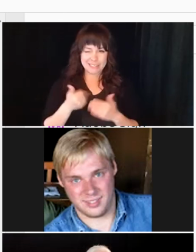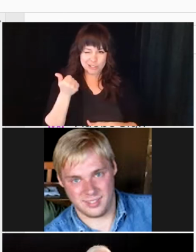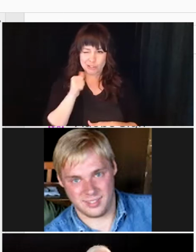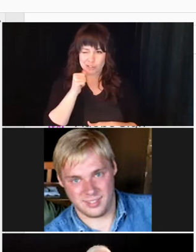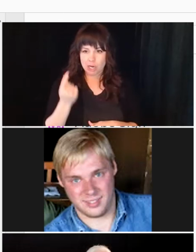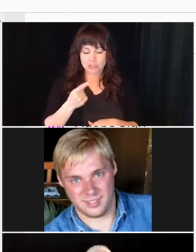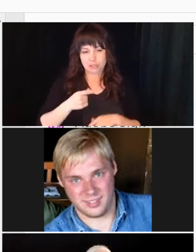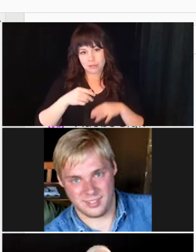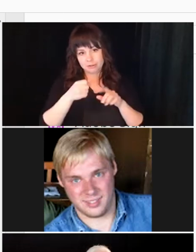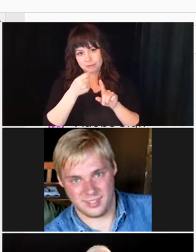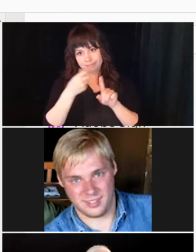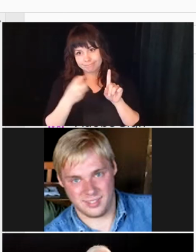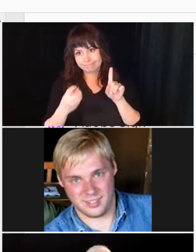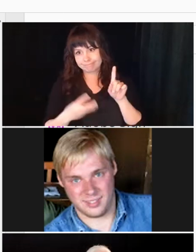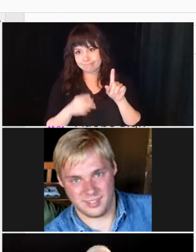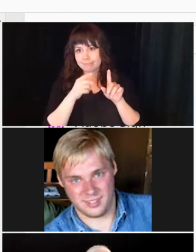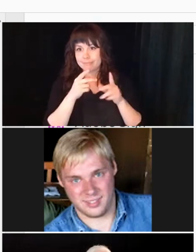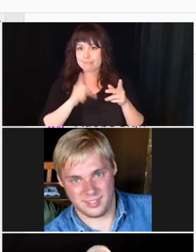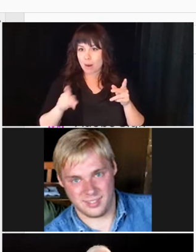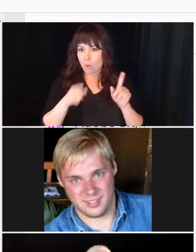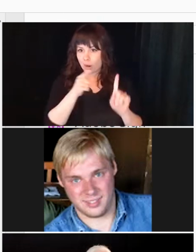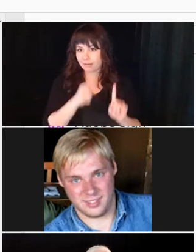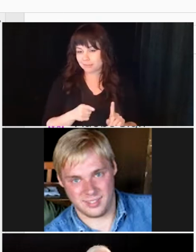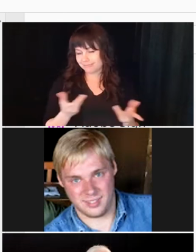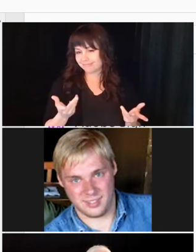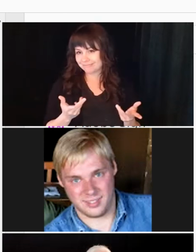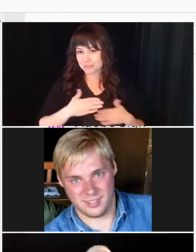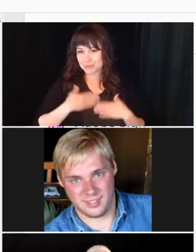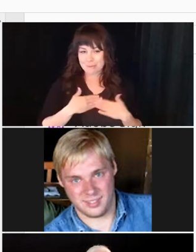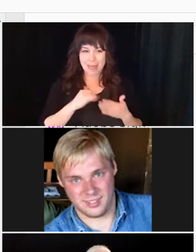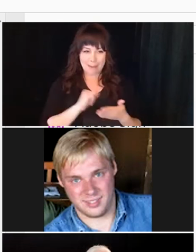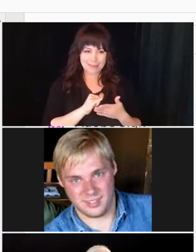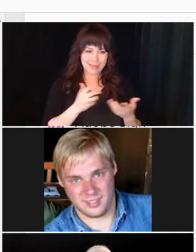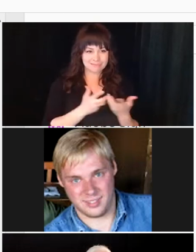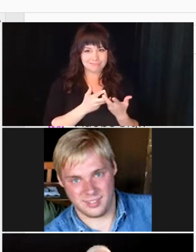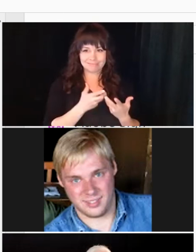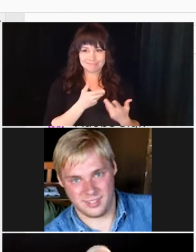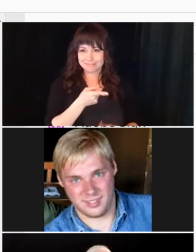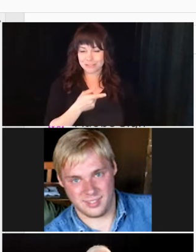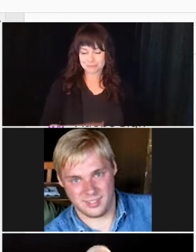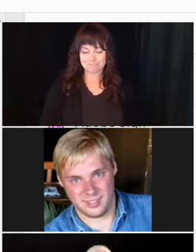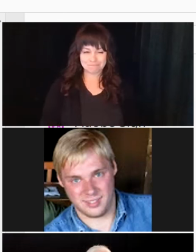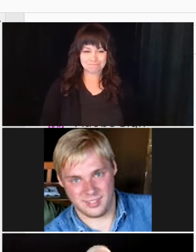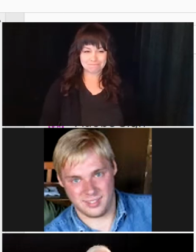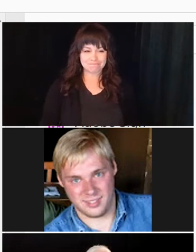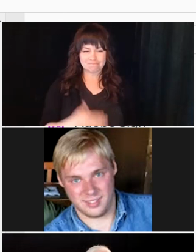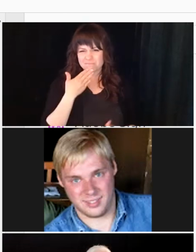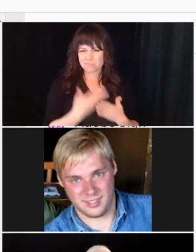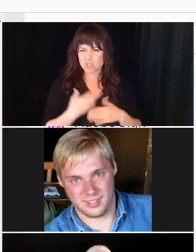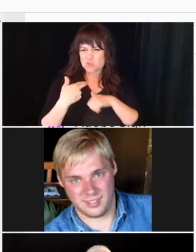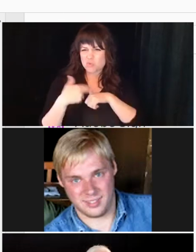So I'm glad that worked for you. It's just a good, you know, reference tool to keep handy.